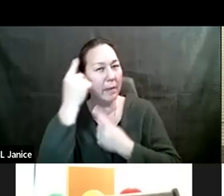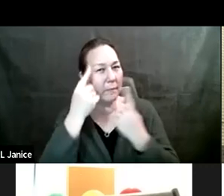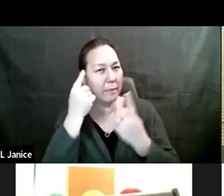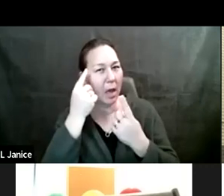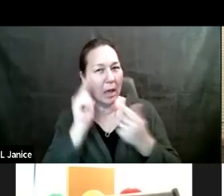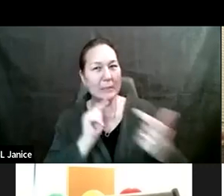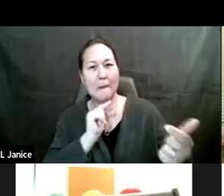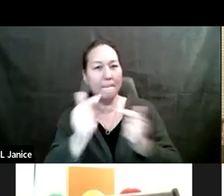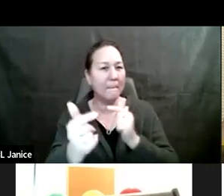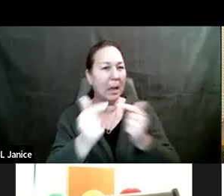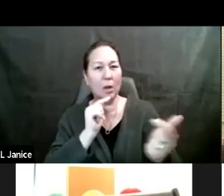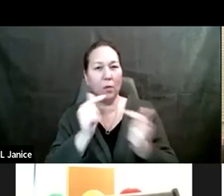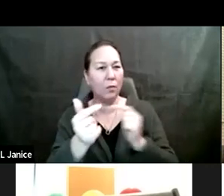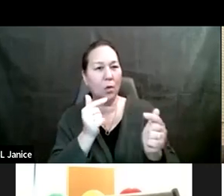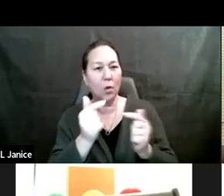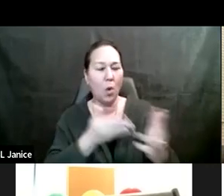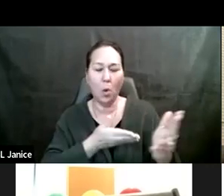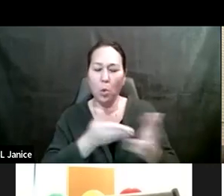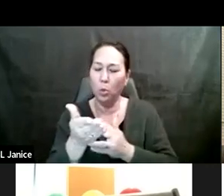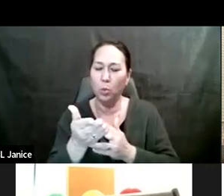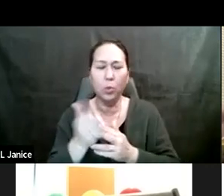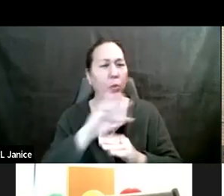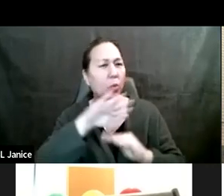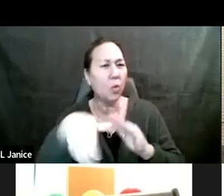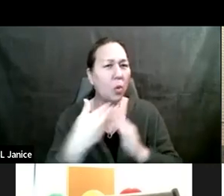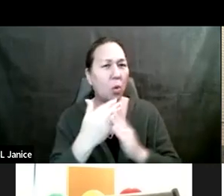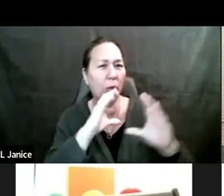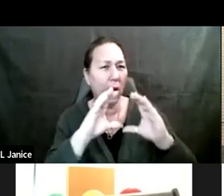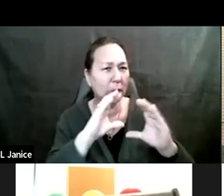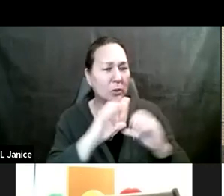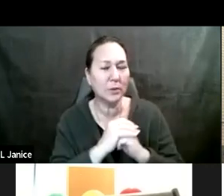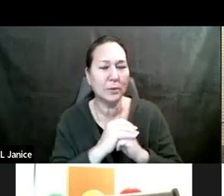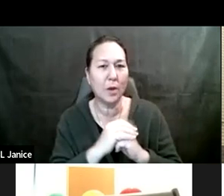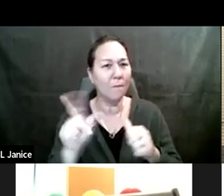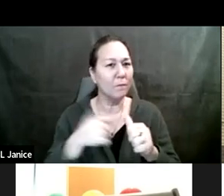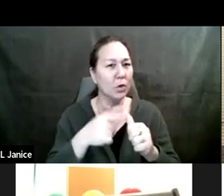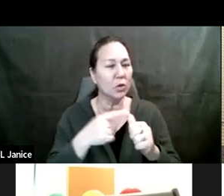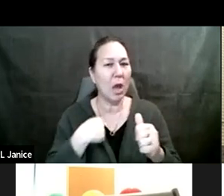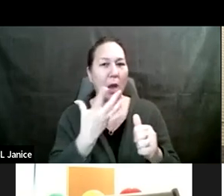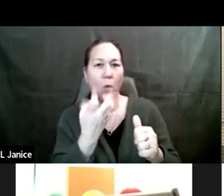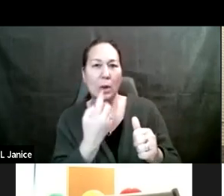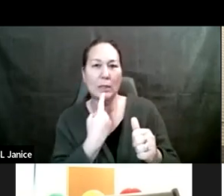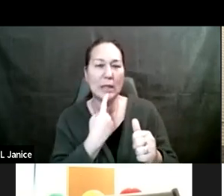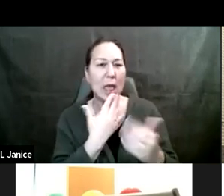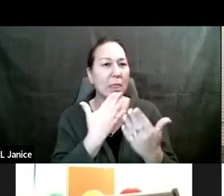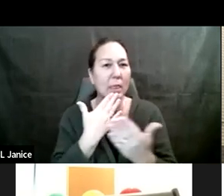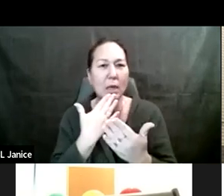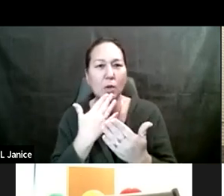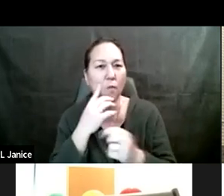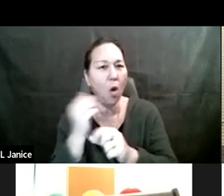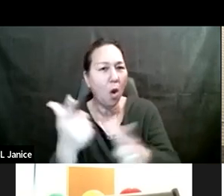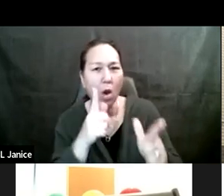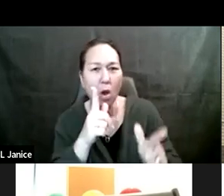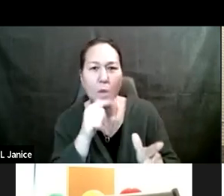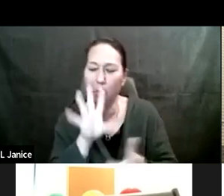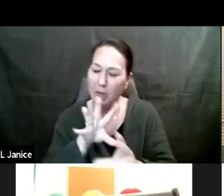particularly just throughout all the the conversation so I think I first want to say thank you to everyone that's been a part of these